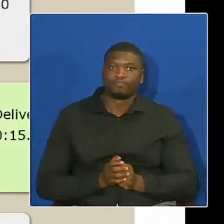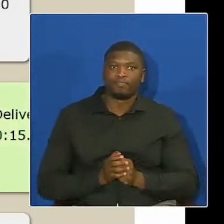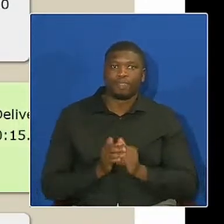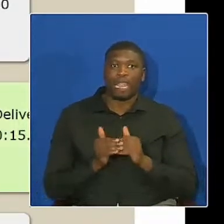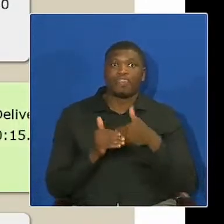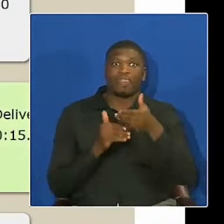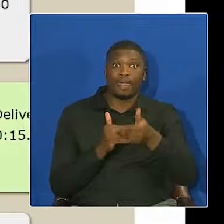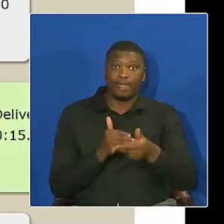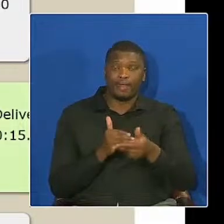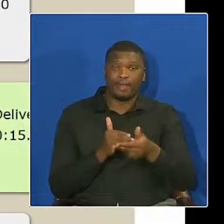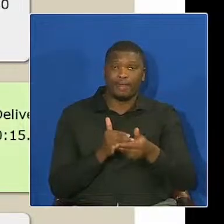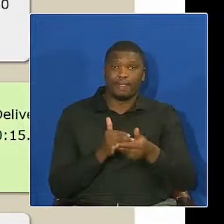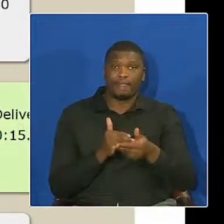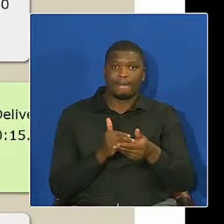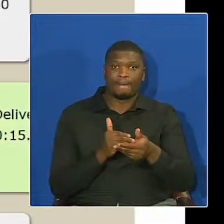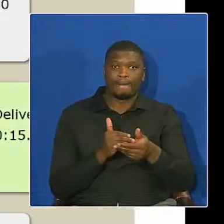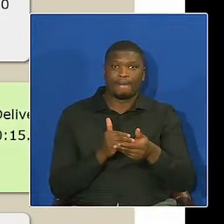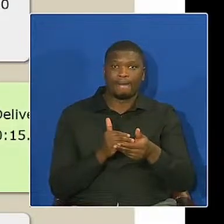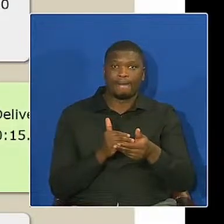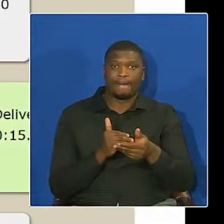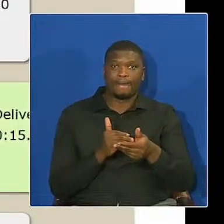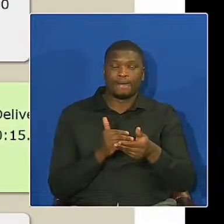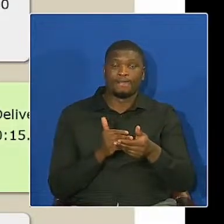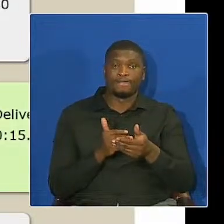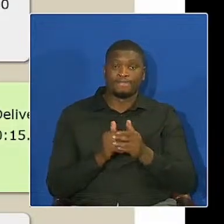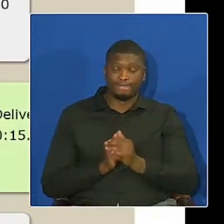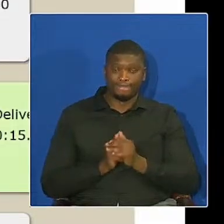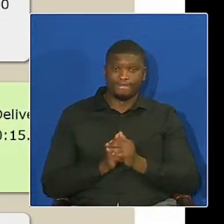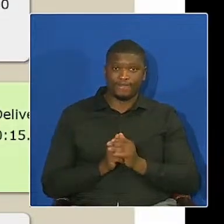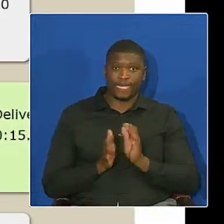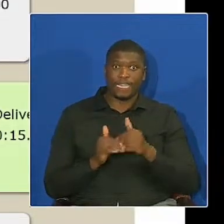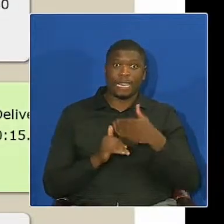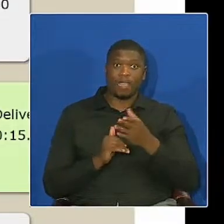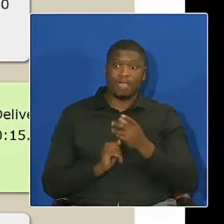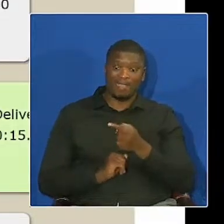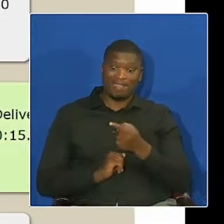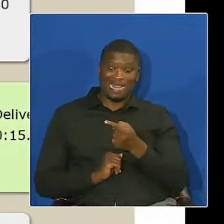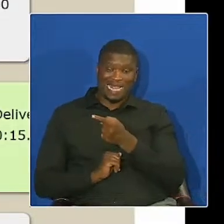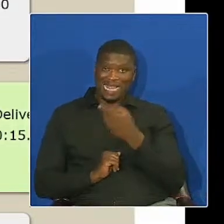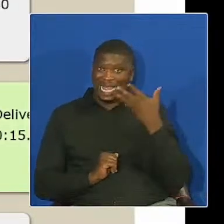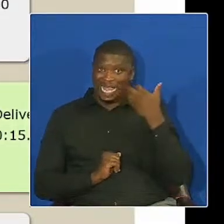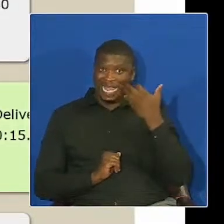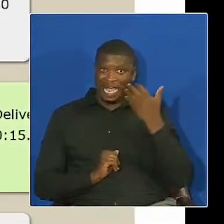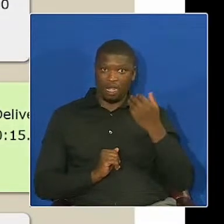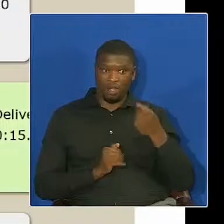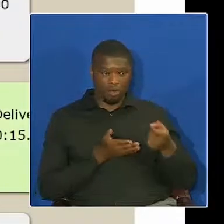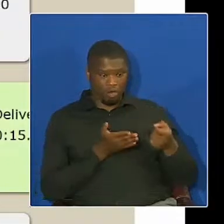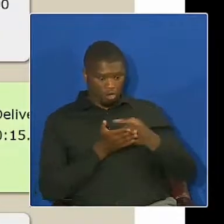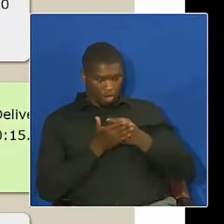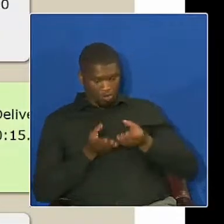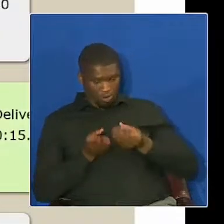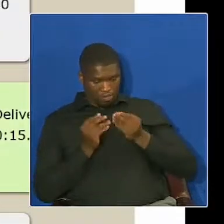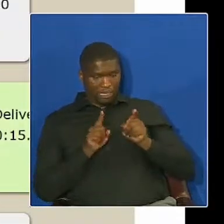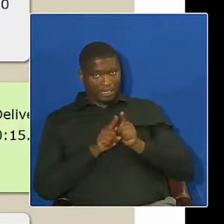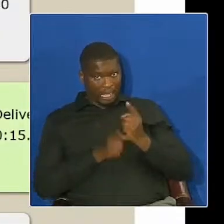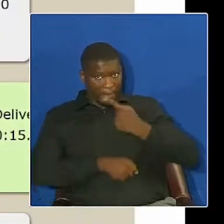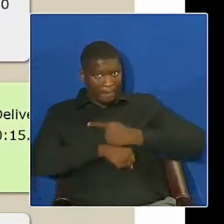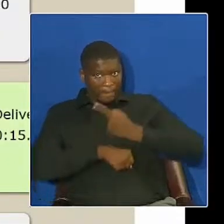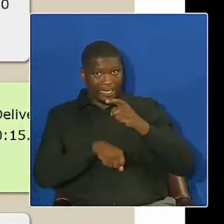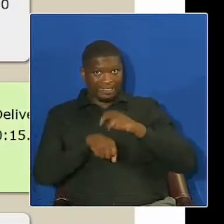And then to Mr. Matlala. Then Mr. Matlala, after receiving that message on the same date